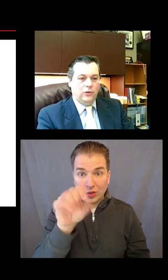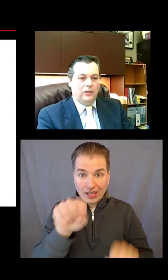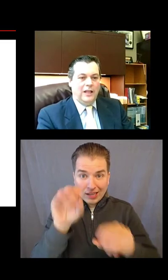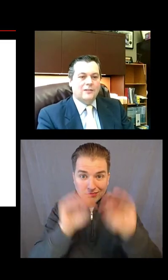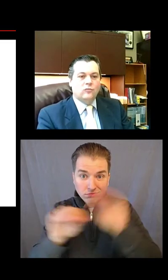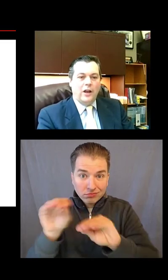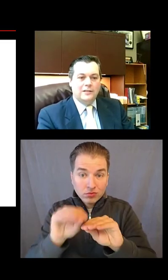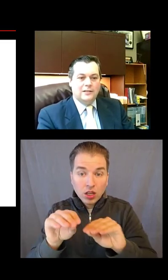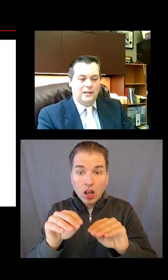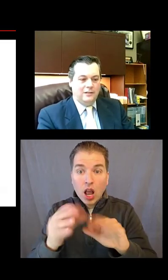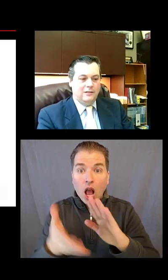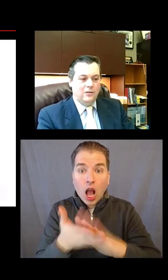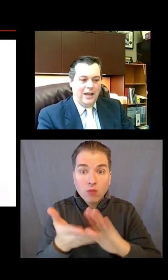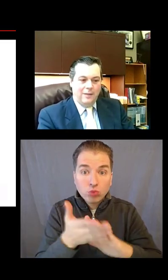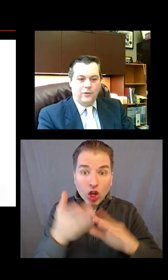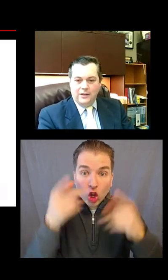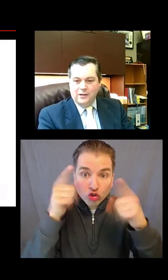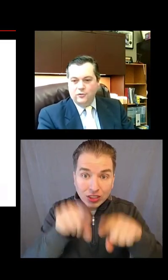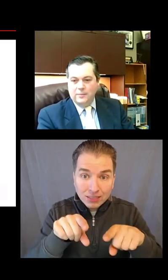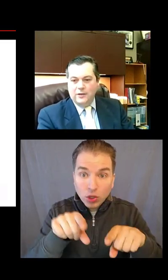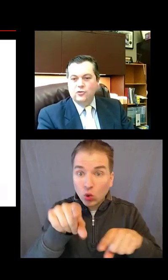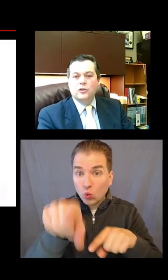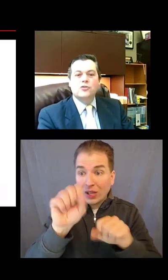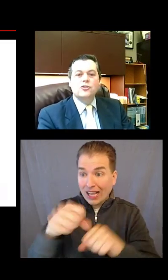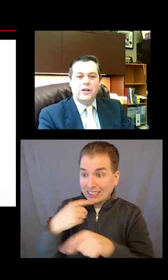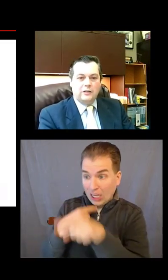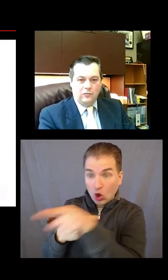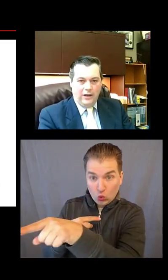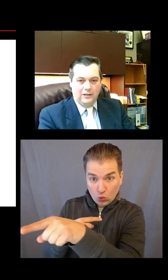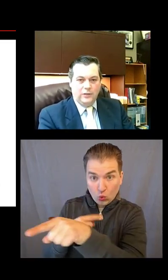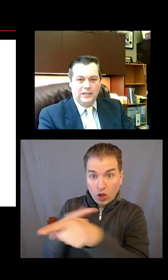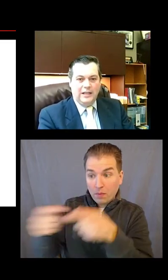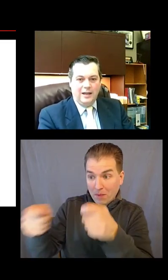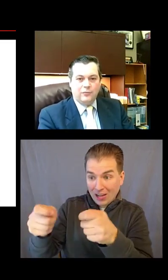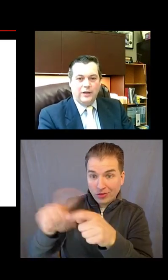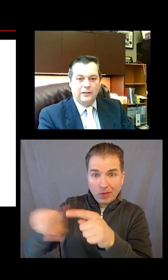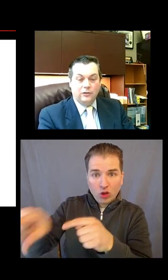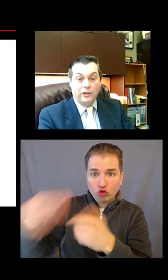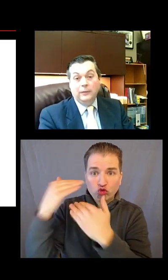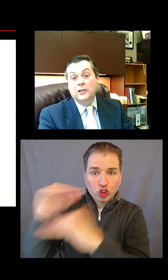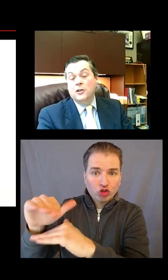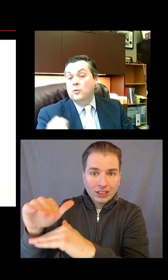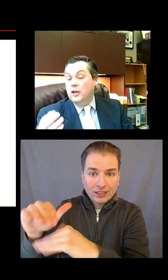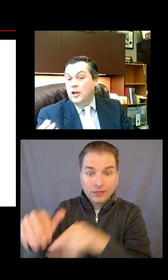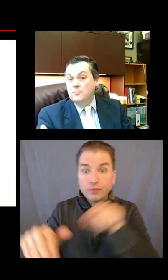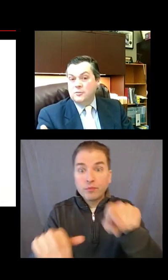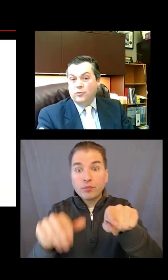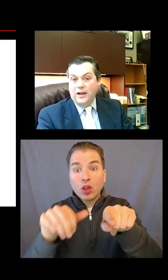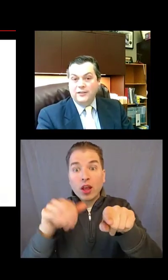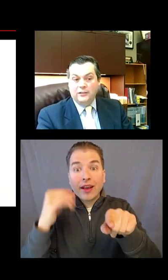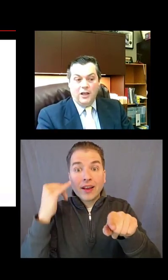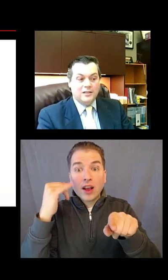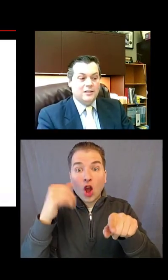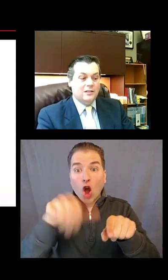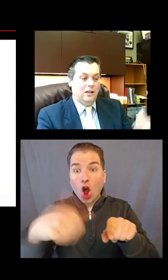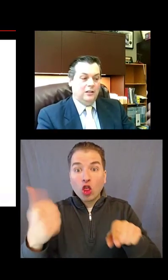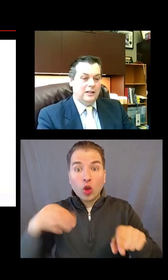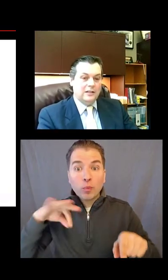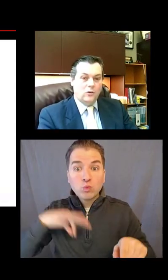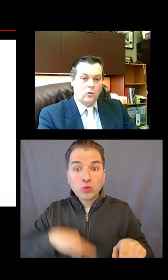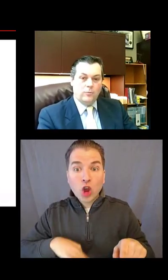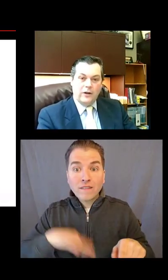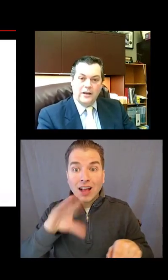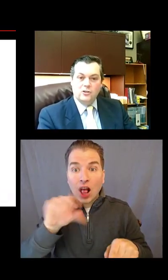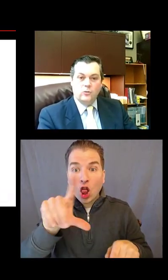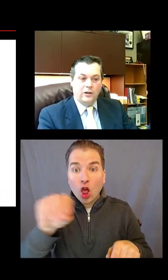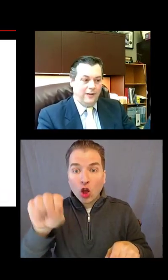You can put a lot of rights into the operating agreement. You can restrict rights within the operating agreement. When it comes to profit and losses, unlike